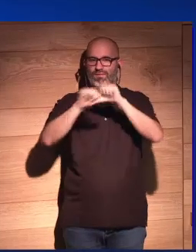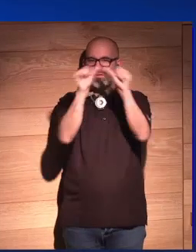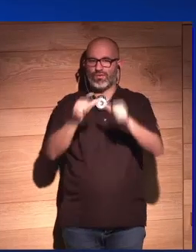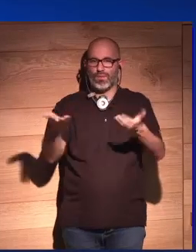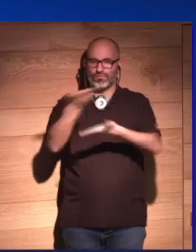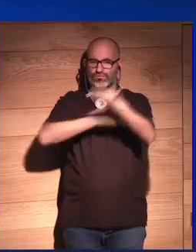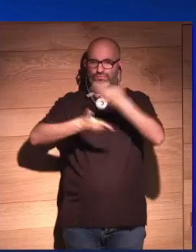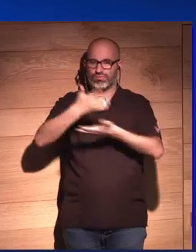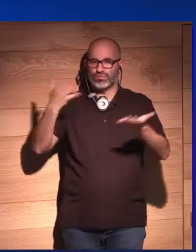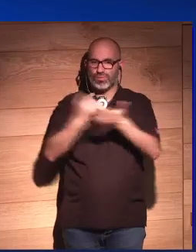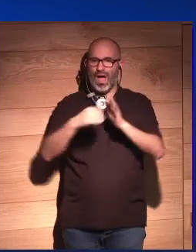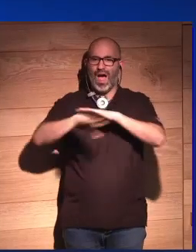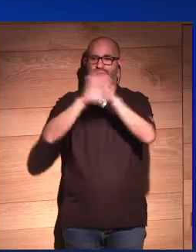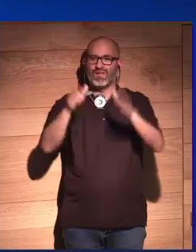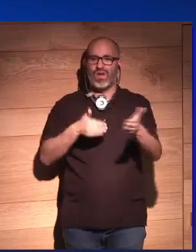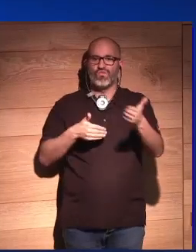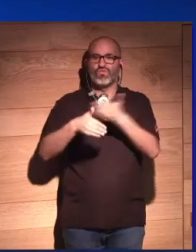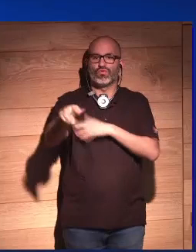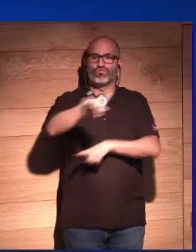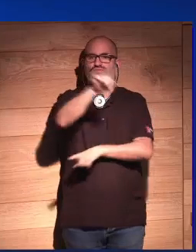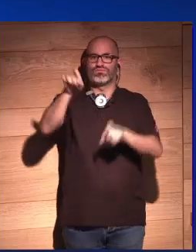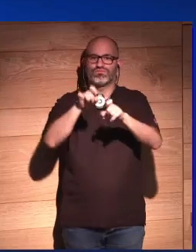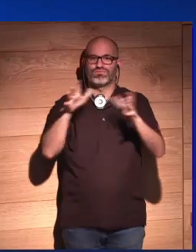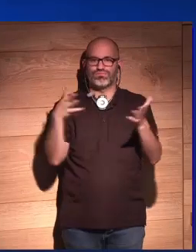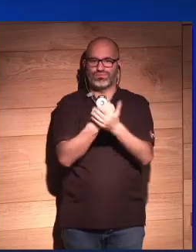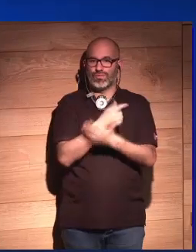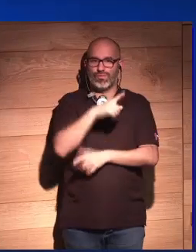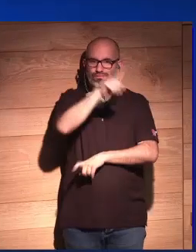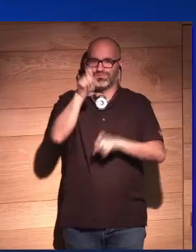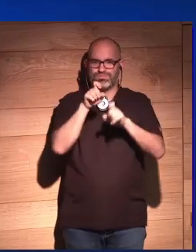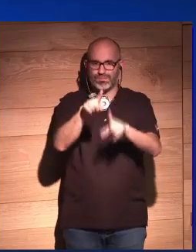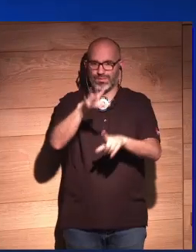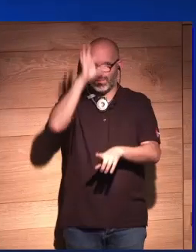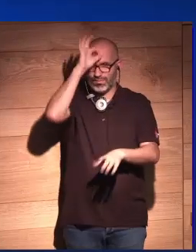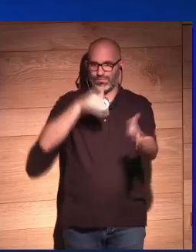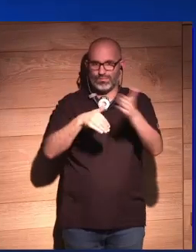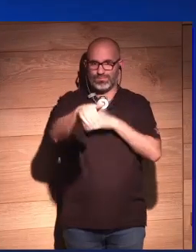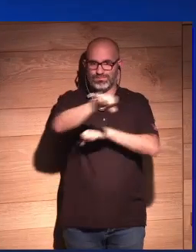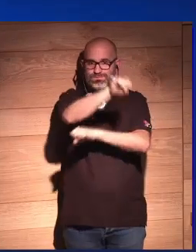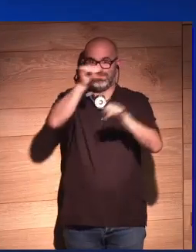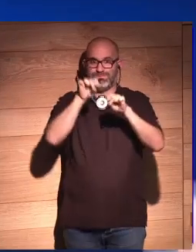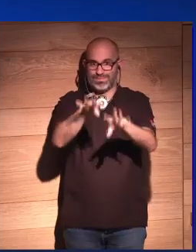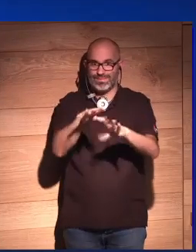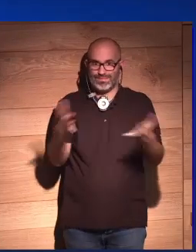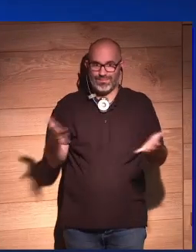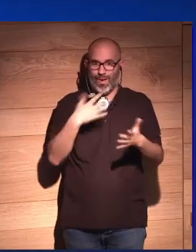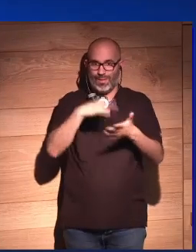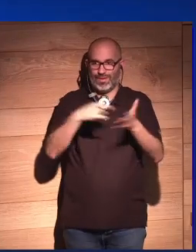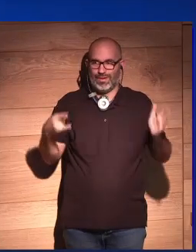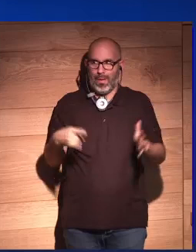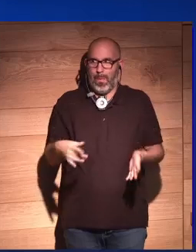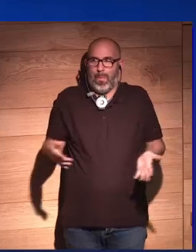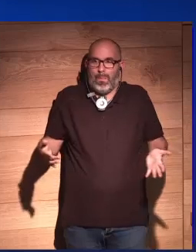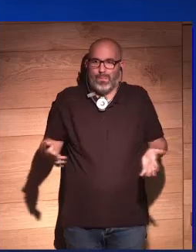it's going to end us, I don't really know. But I do know that it is very